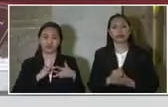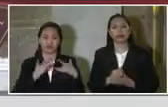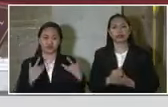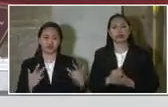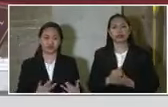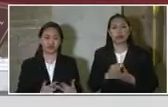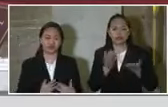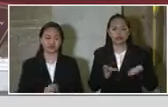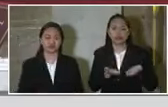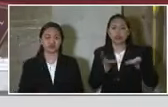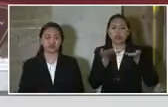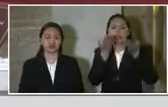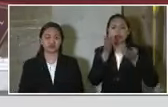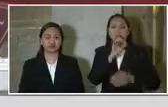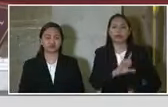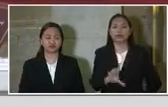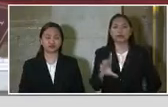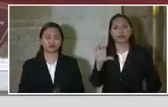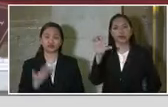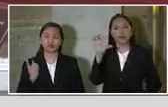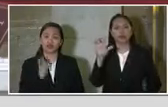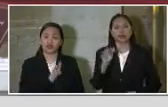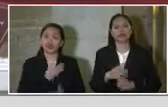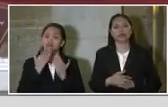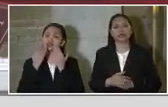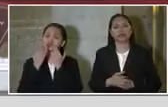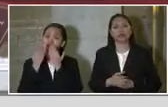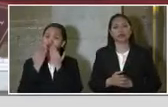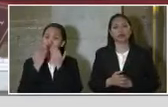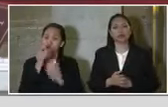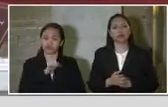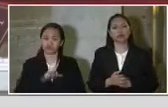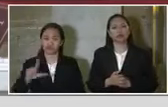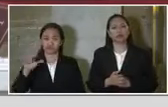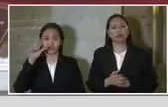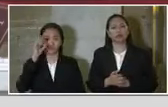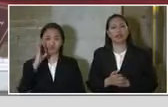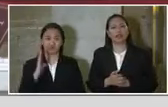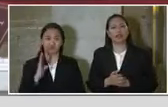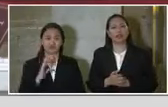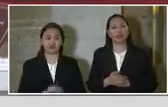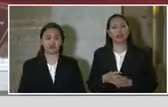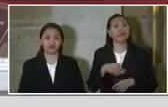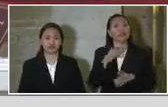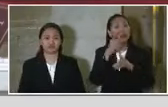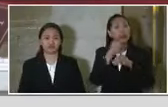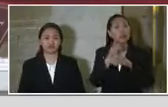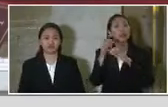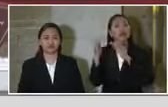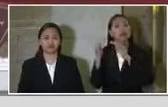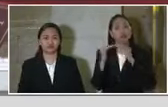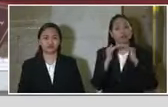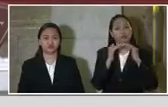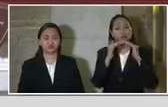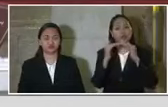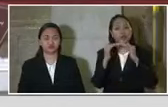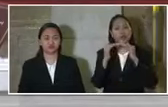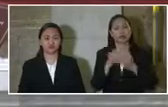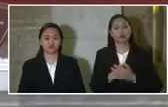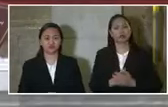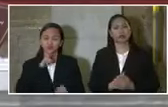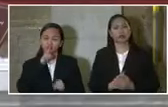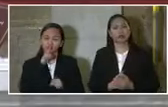hearts. We lift them up to the Lord. Let us give thanks to the Lord our God. It is right and just. It